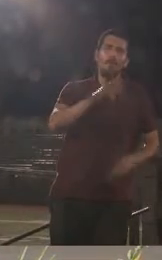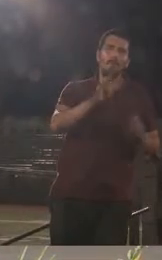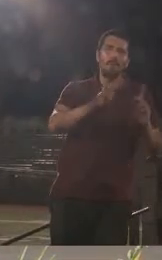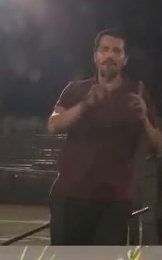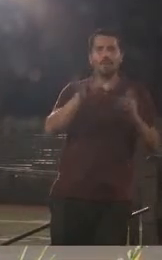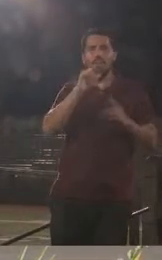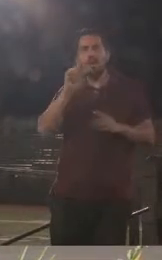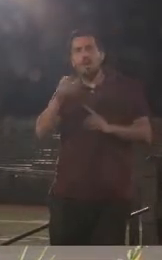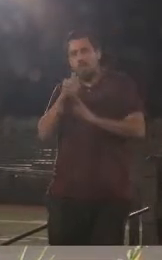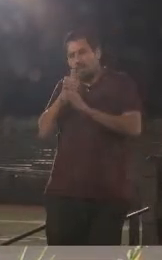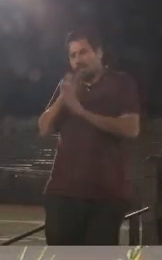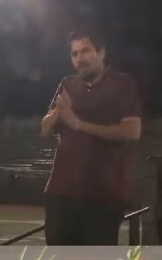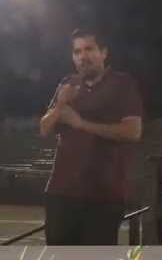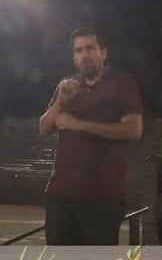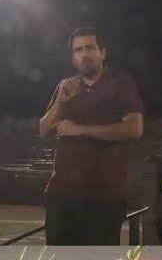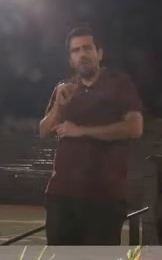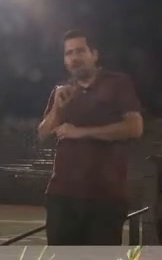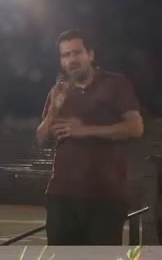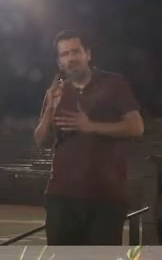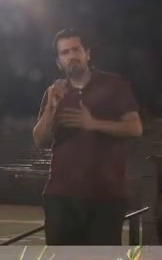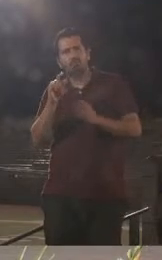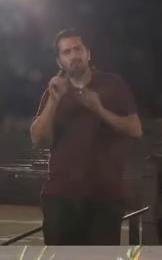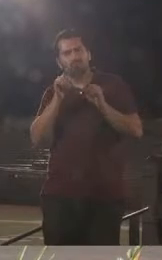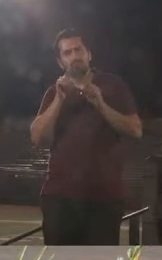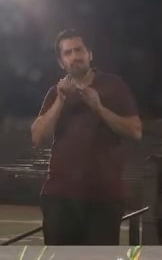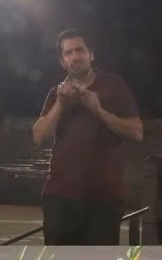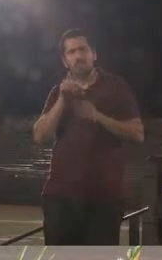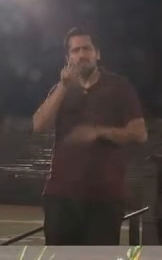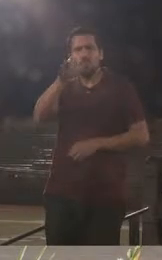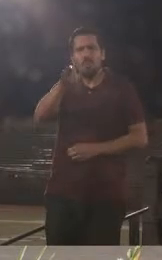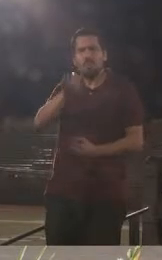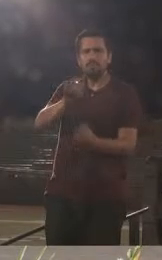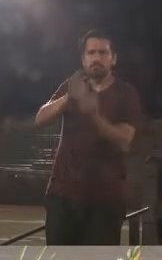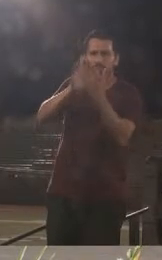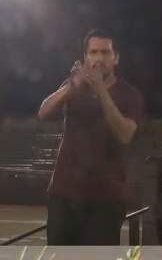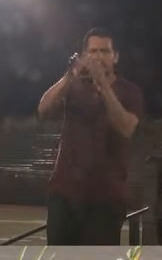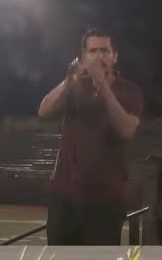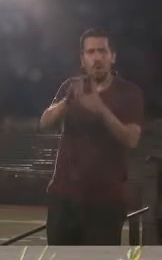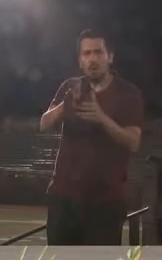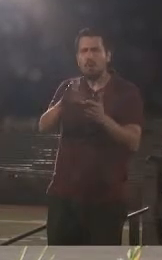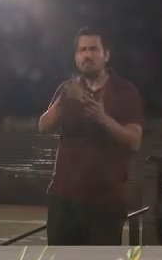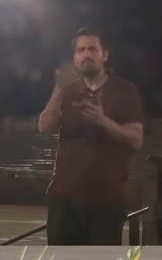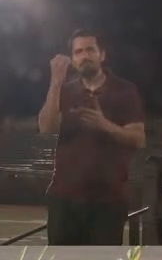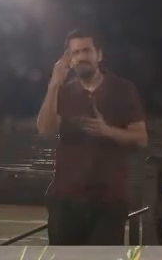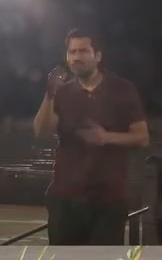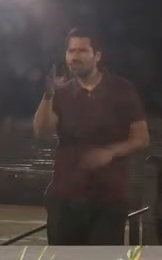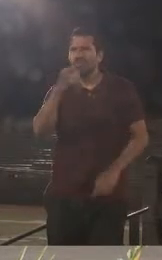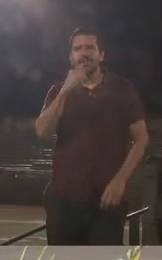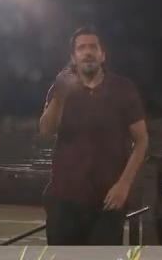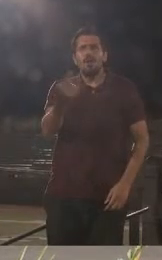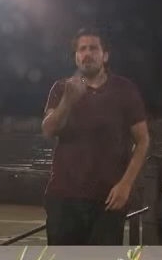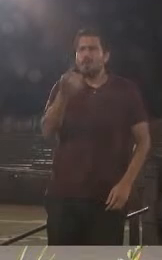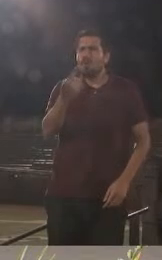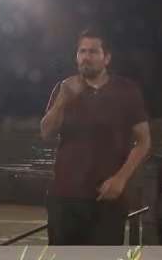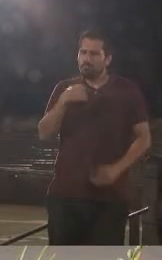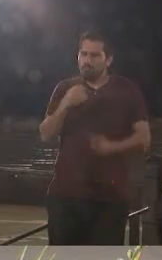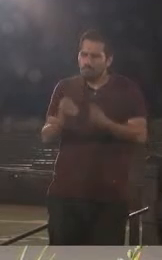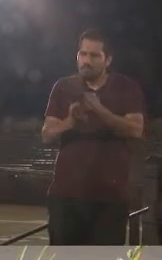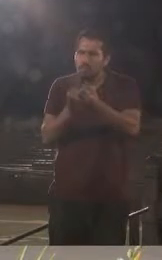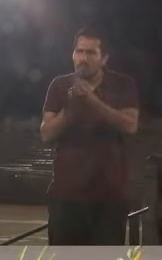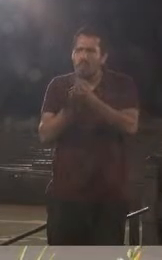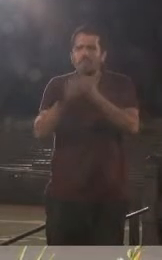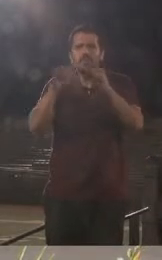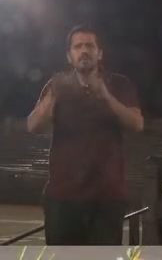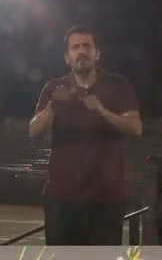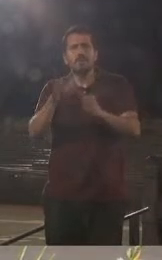social media, face-to-face. And let people know that they're not alone. Together, we can create a supportive and